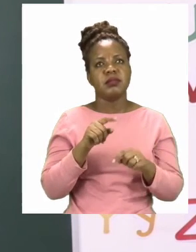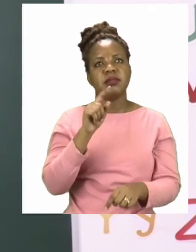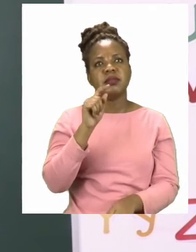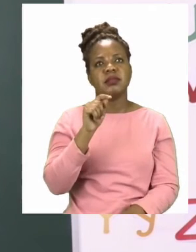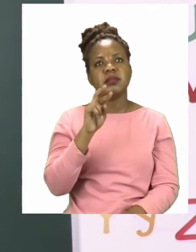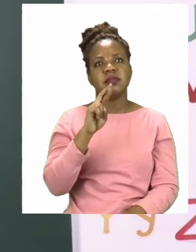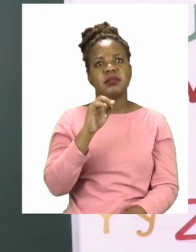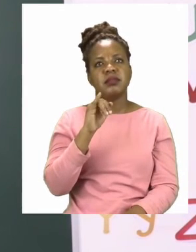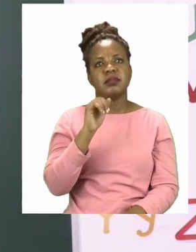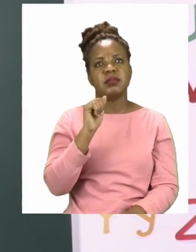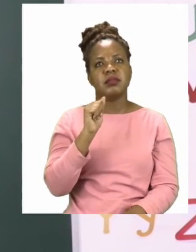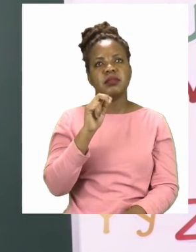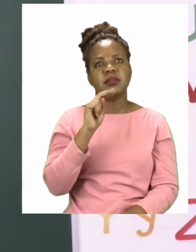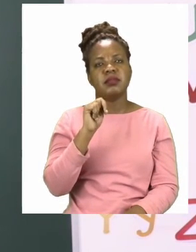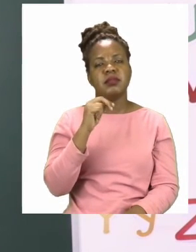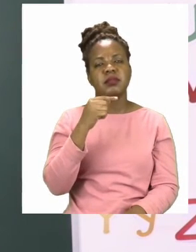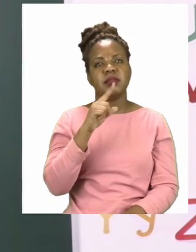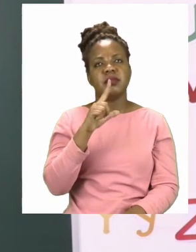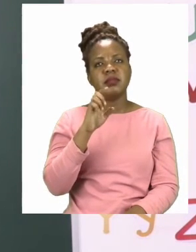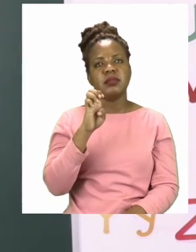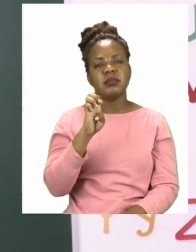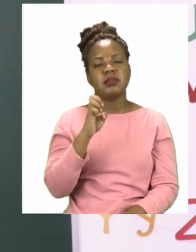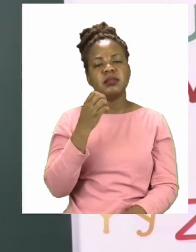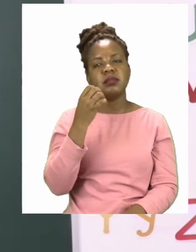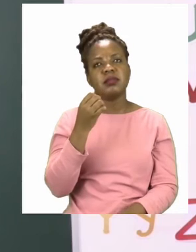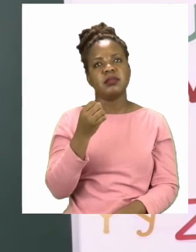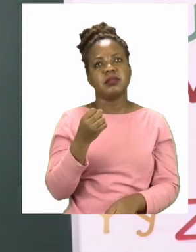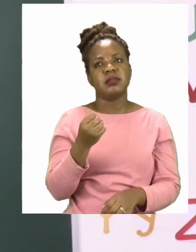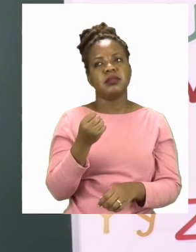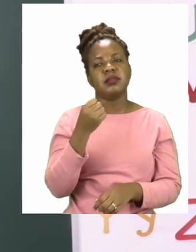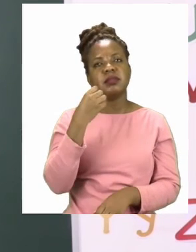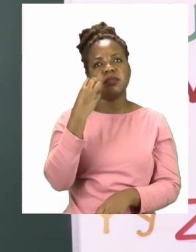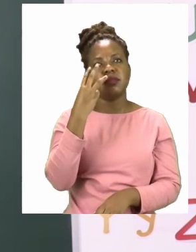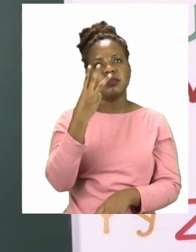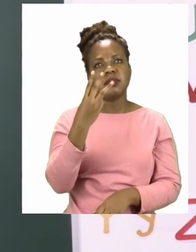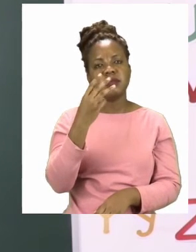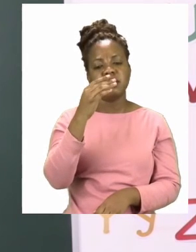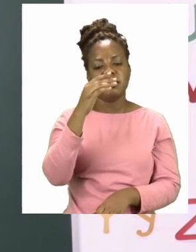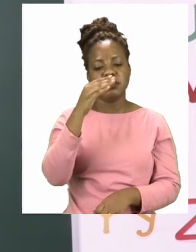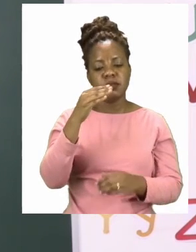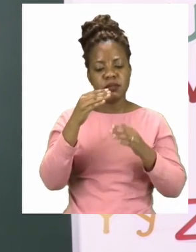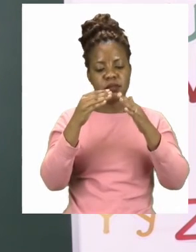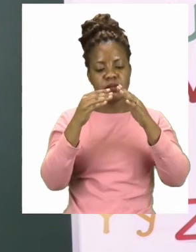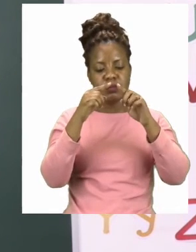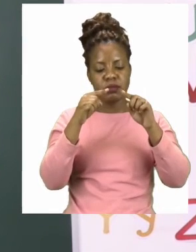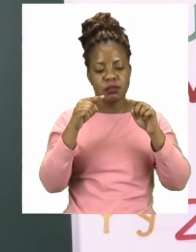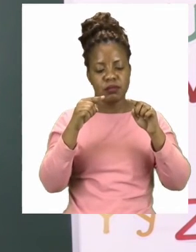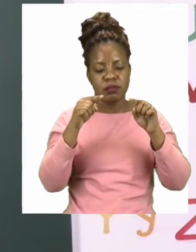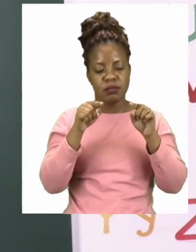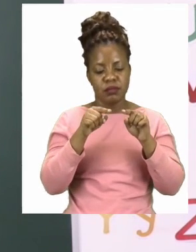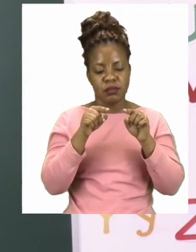Triangle. Now a triangle has 3 sides. 1, 2,